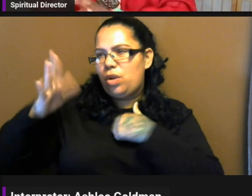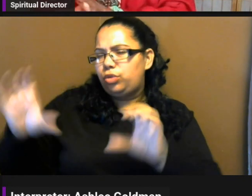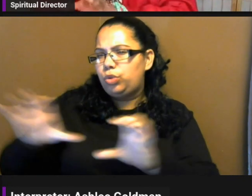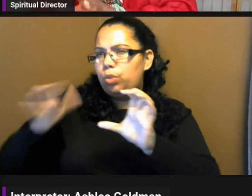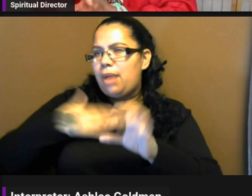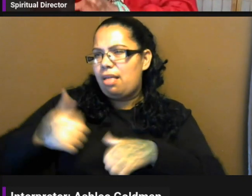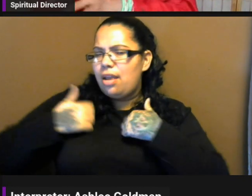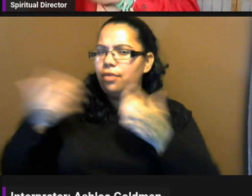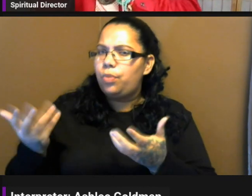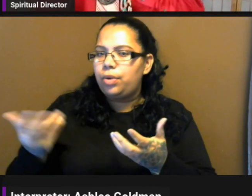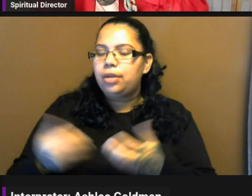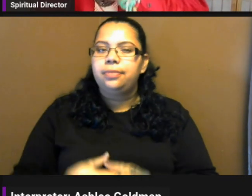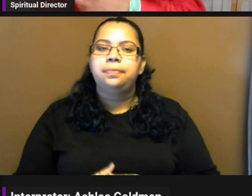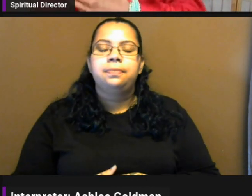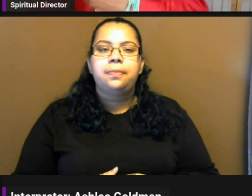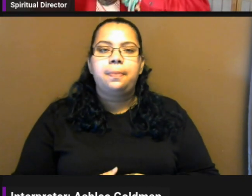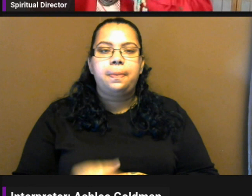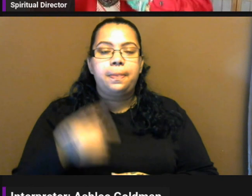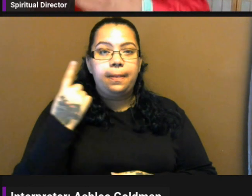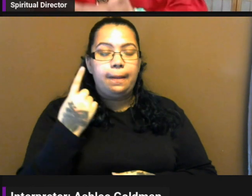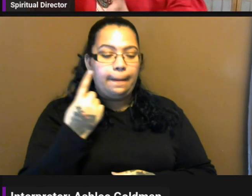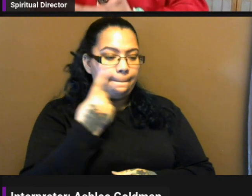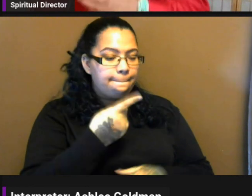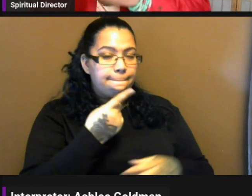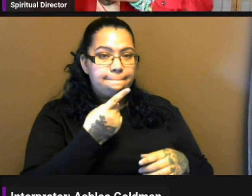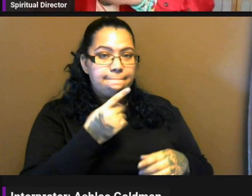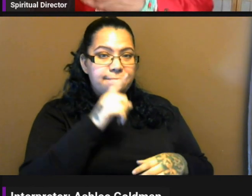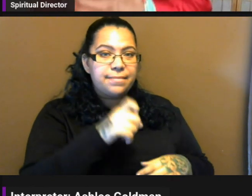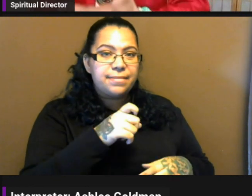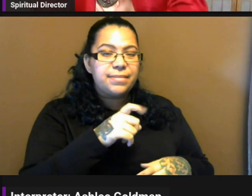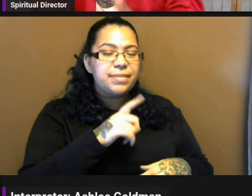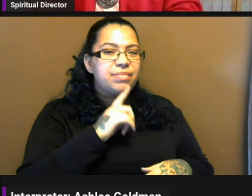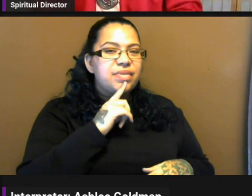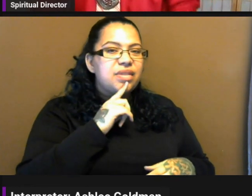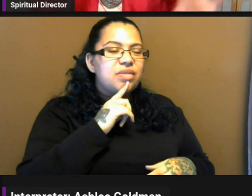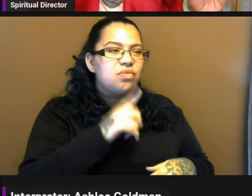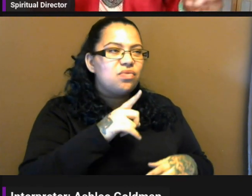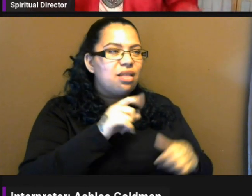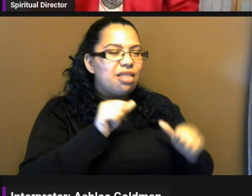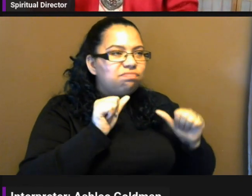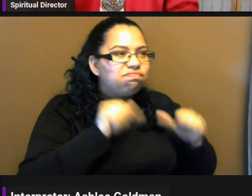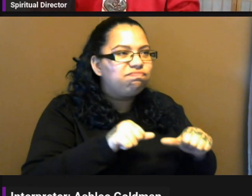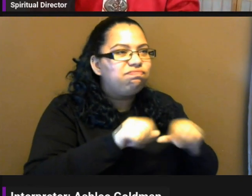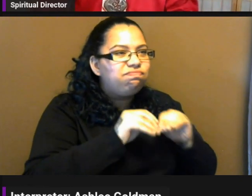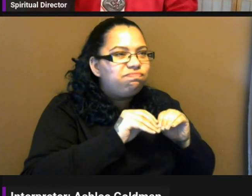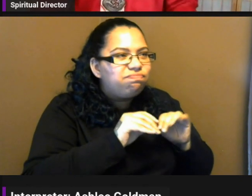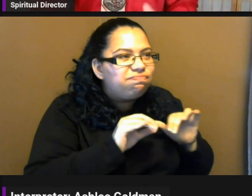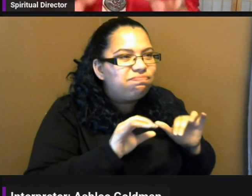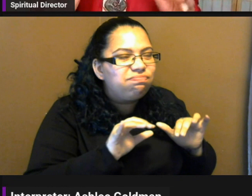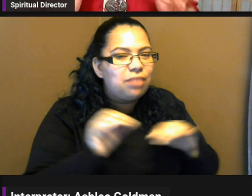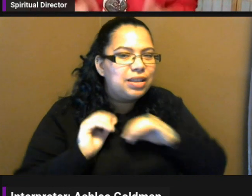See, one of these questions gives us greater capacity to really expand. The other one keeps